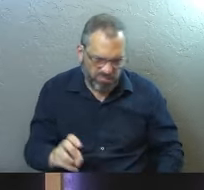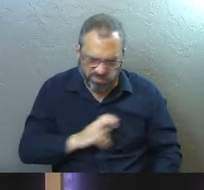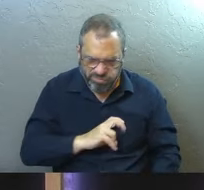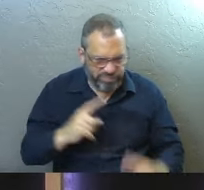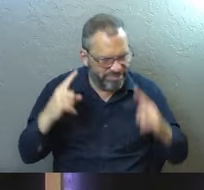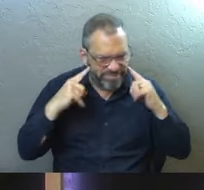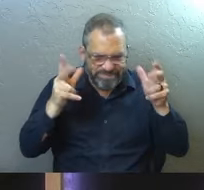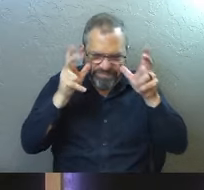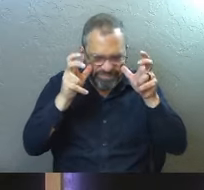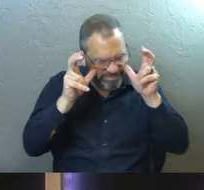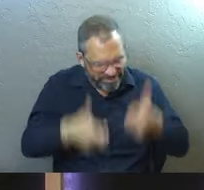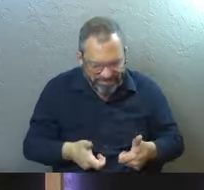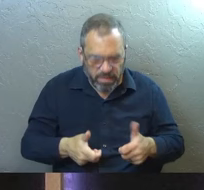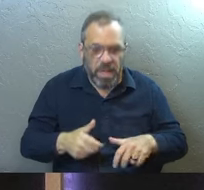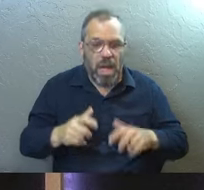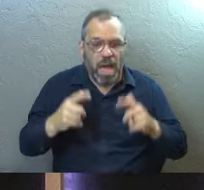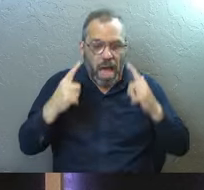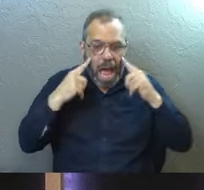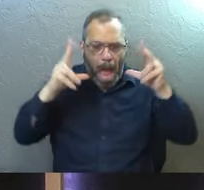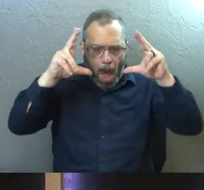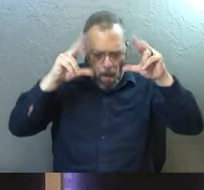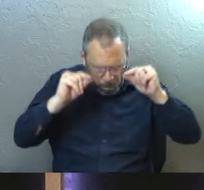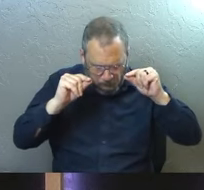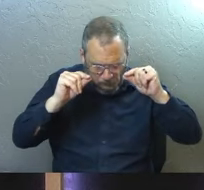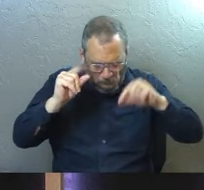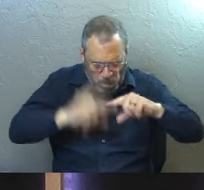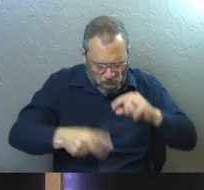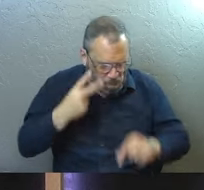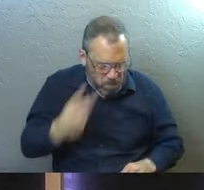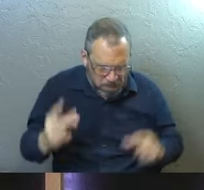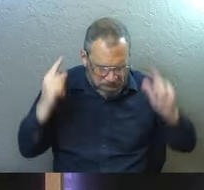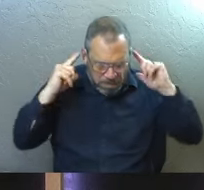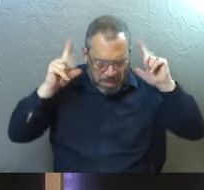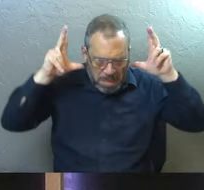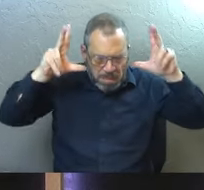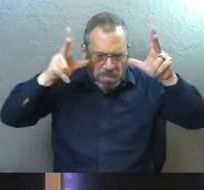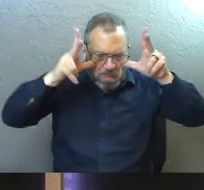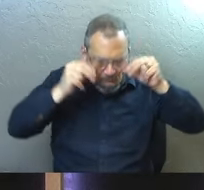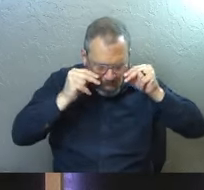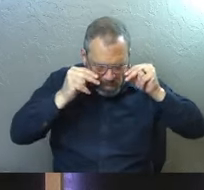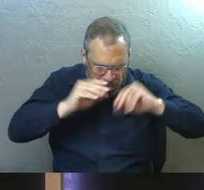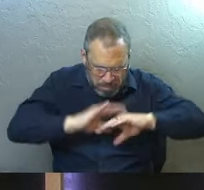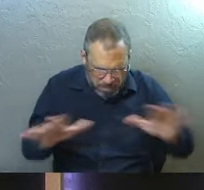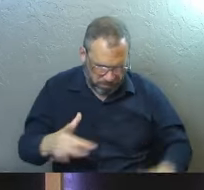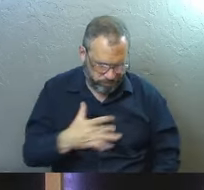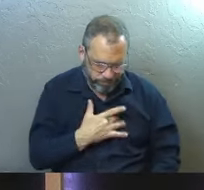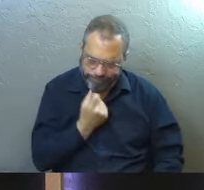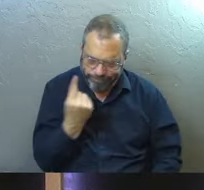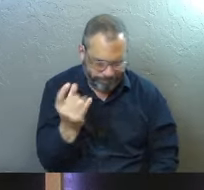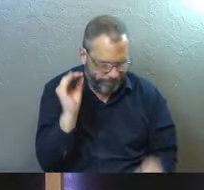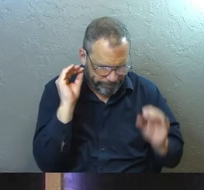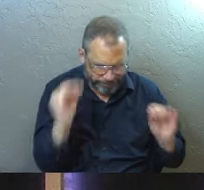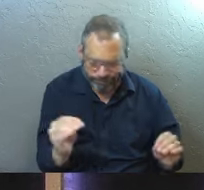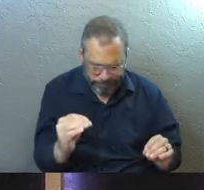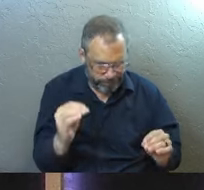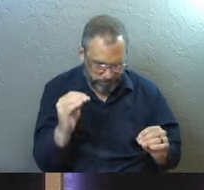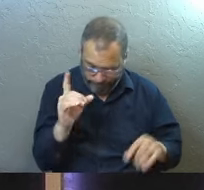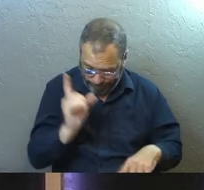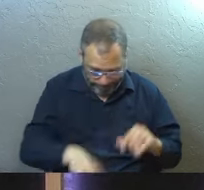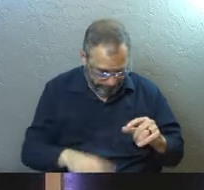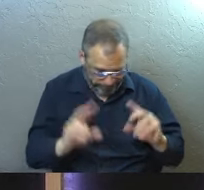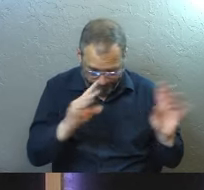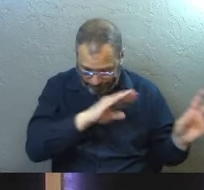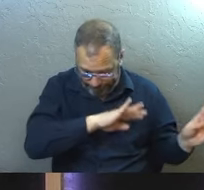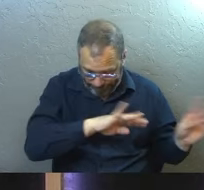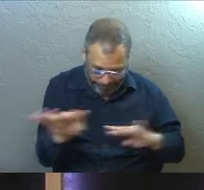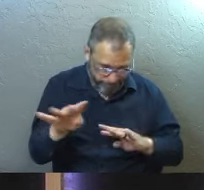ears cannot hear. And they have closed their eyes so their eyes cannot see and their ears cannot hear and their hearts cannot understand and they cannot turn to me